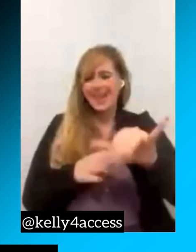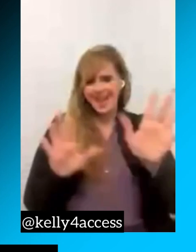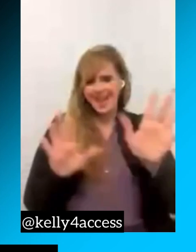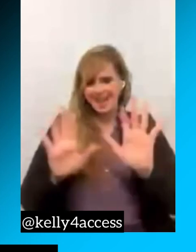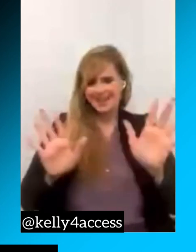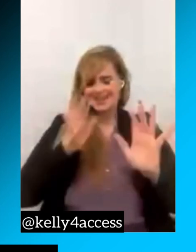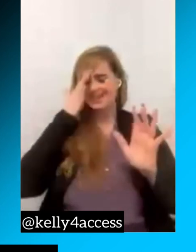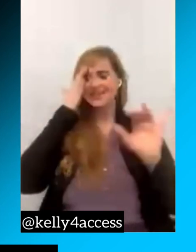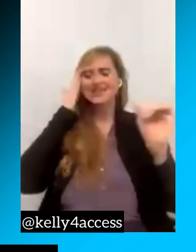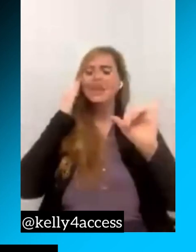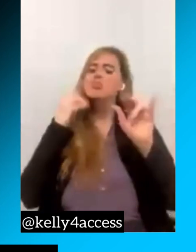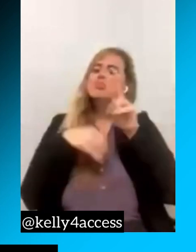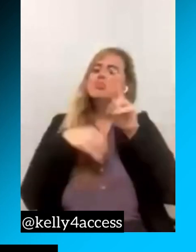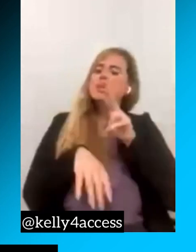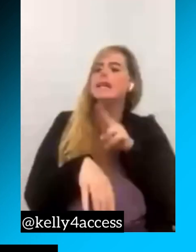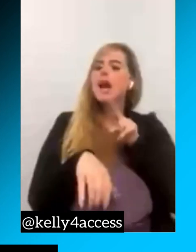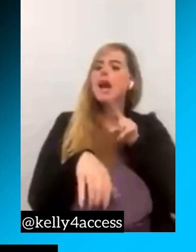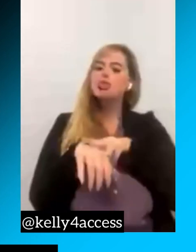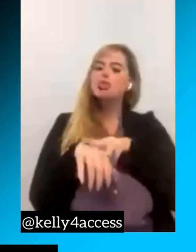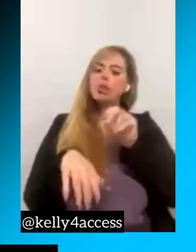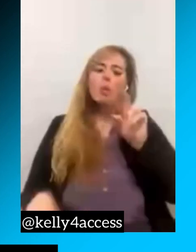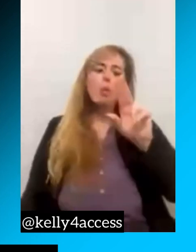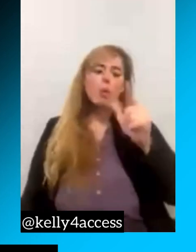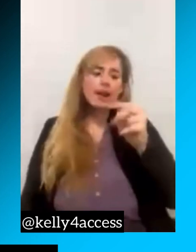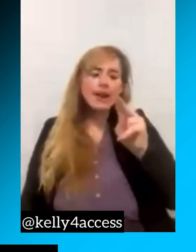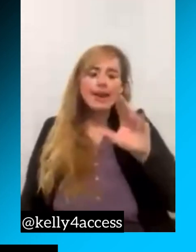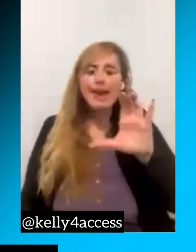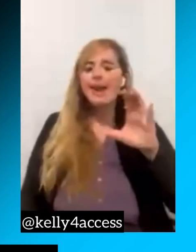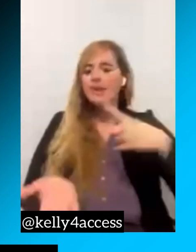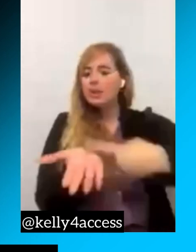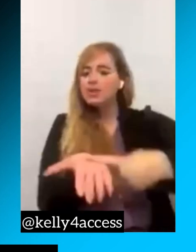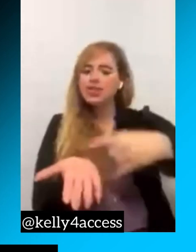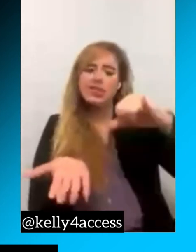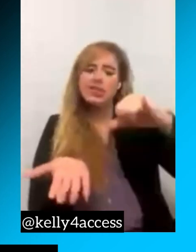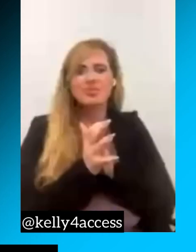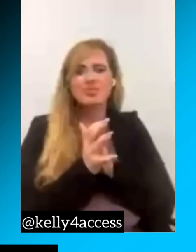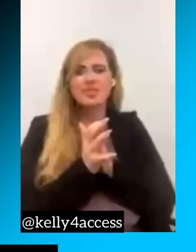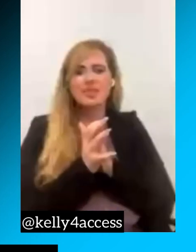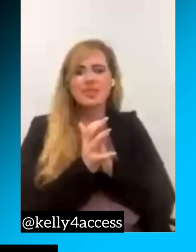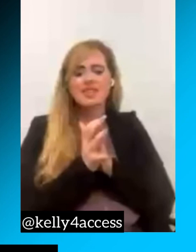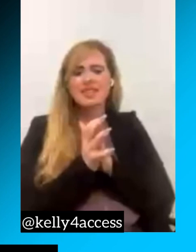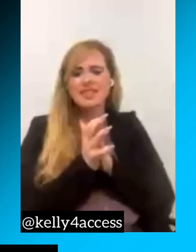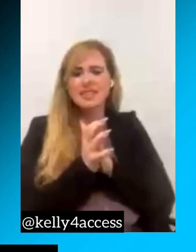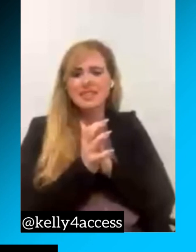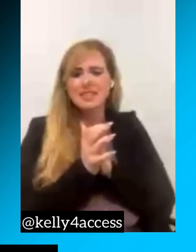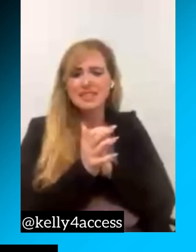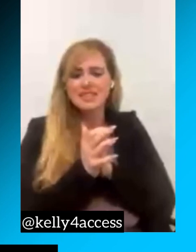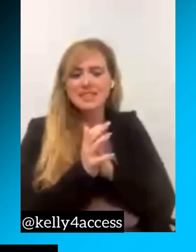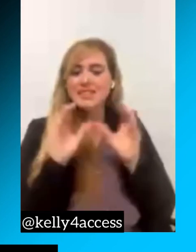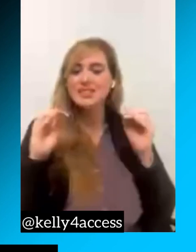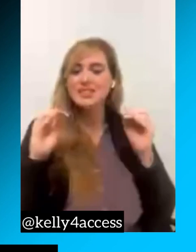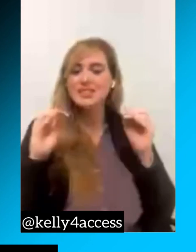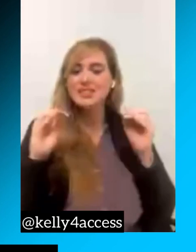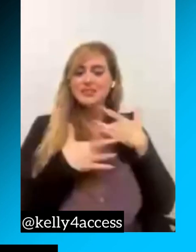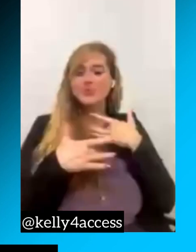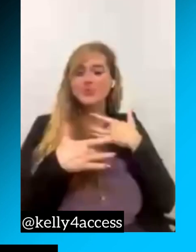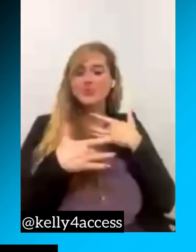Just like naturally and organically letting the conversation happen. Yeah. So I just want to say thank you to